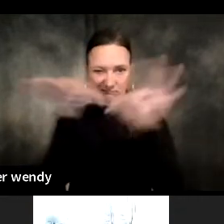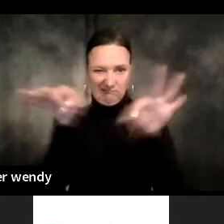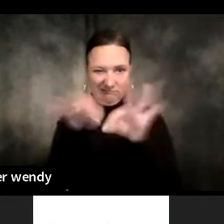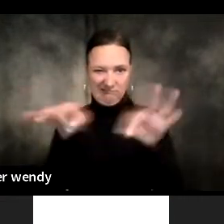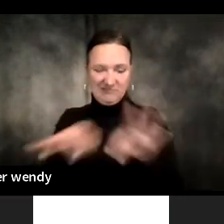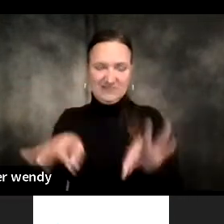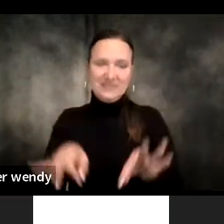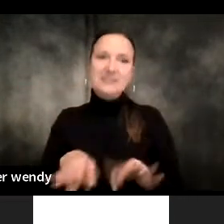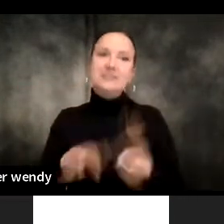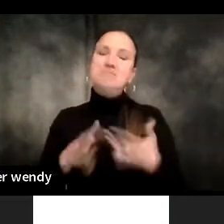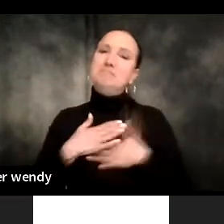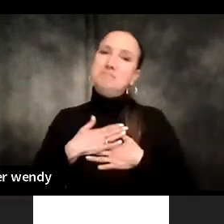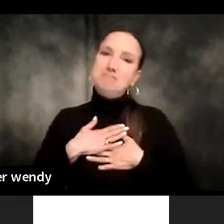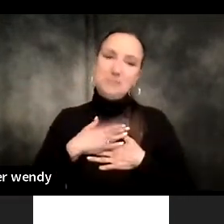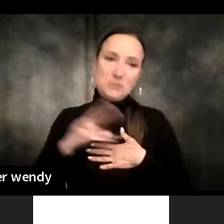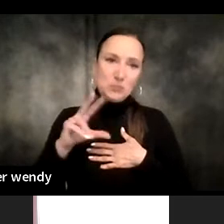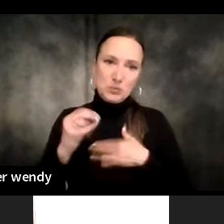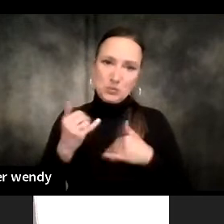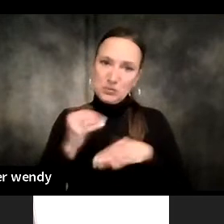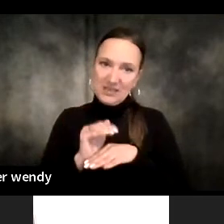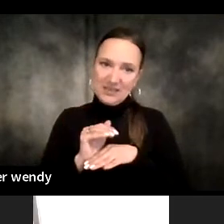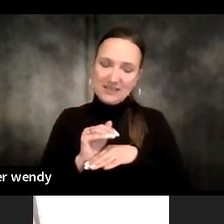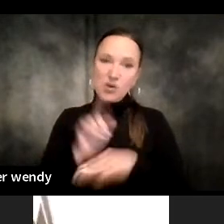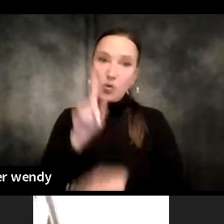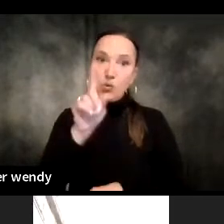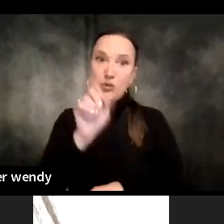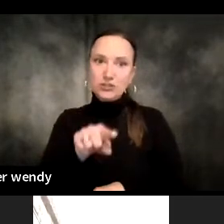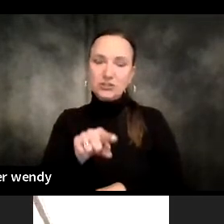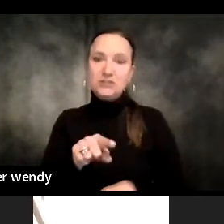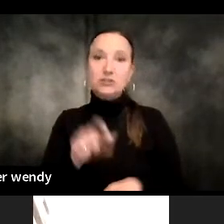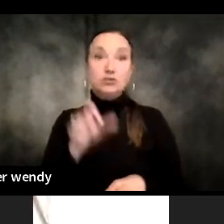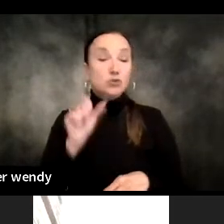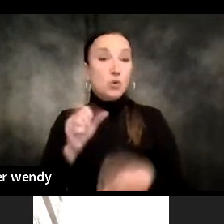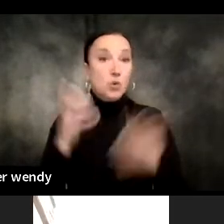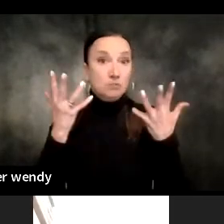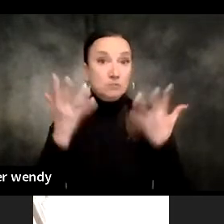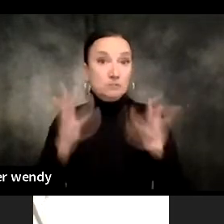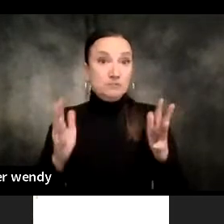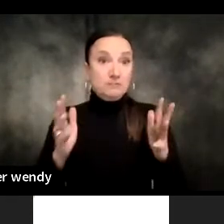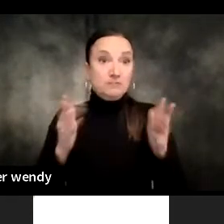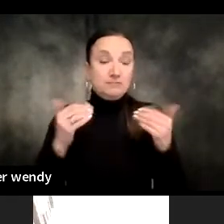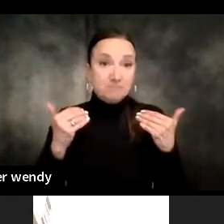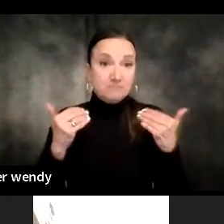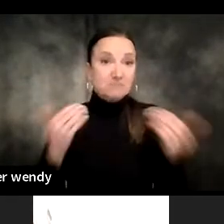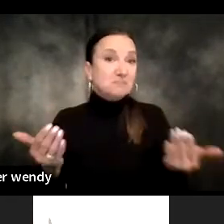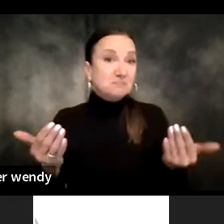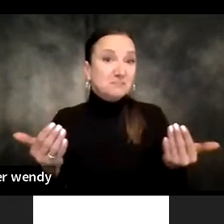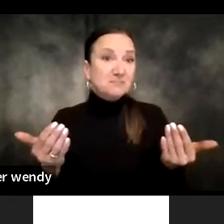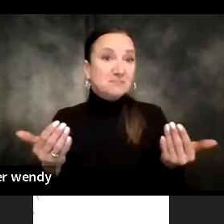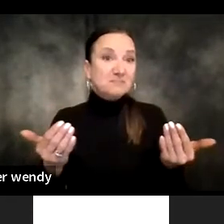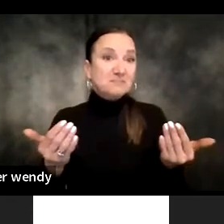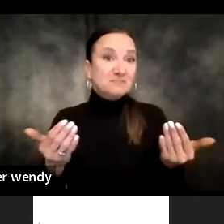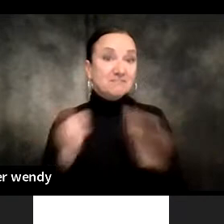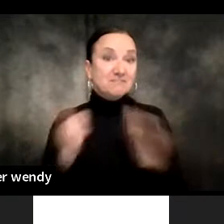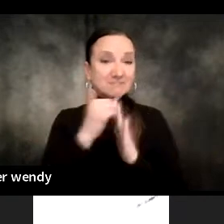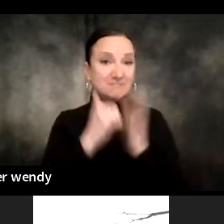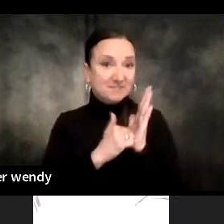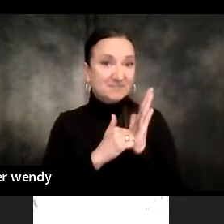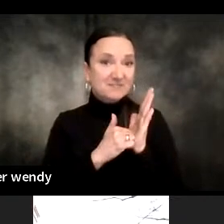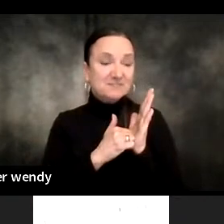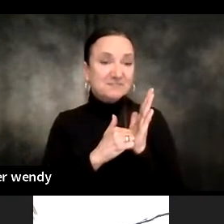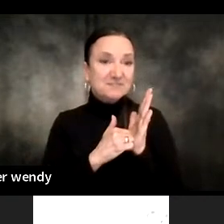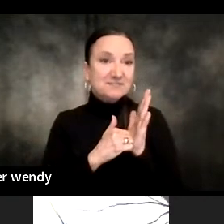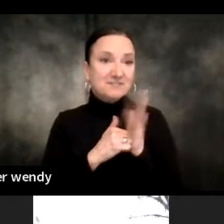feature in our Zoom tonight. So with that being said, I'll move forward and proceed with our agenda